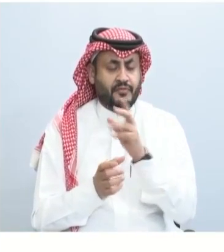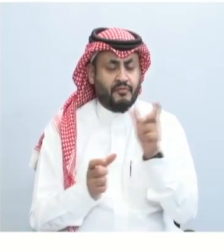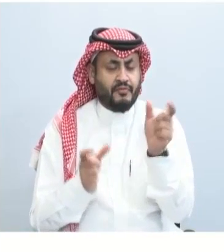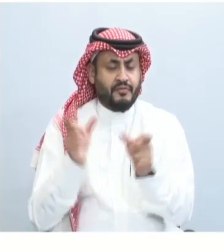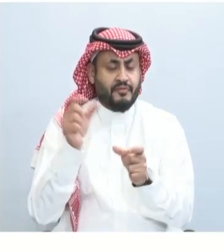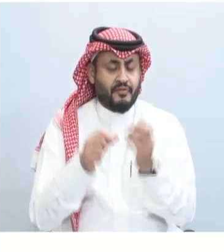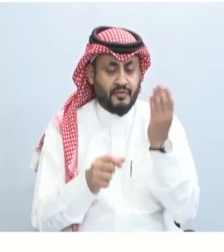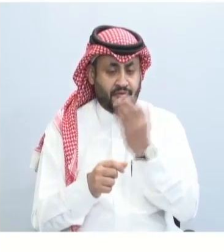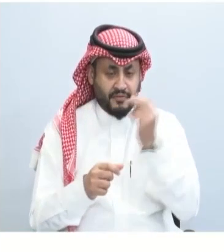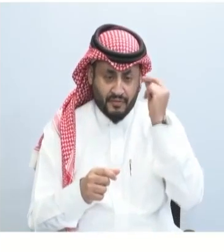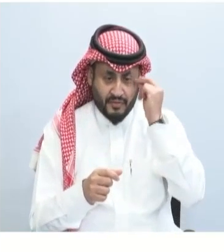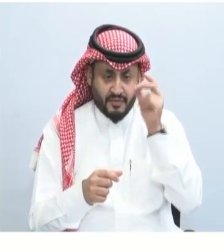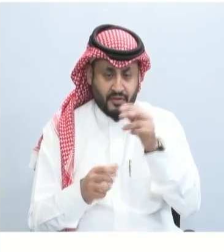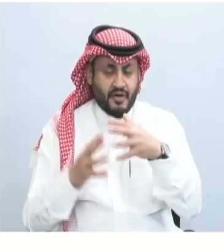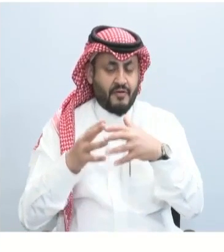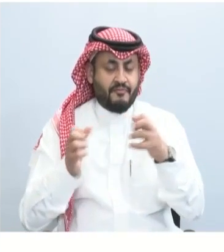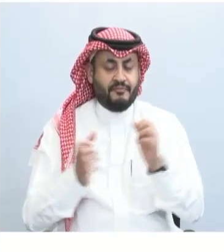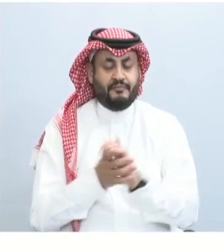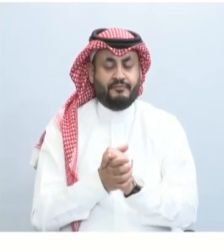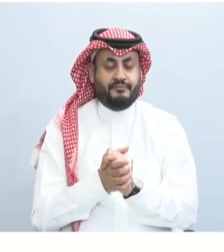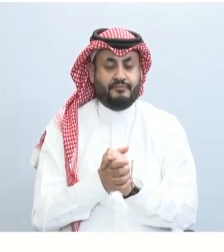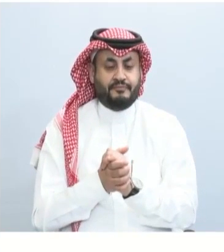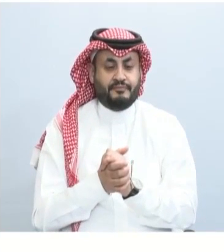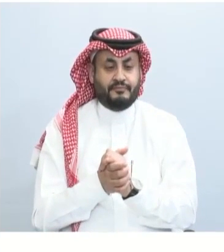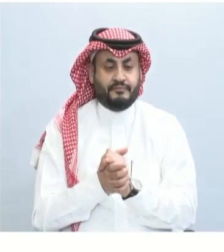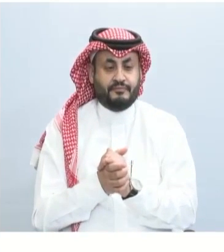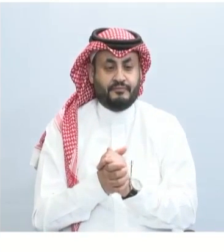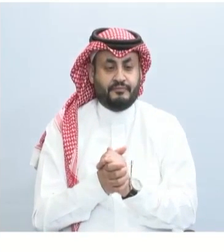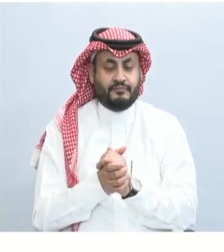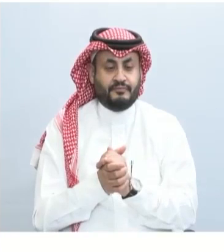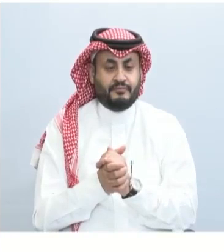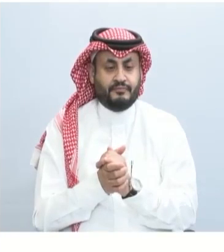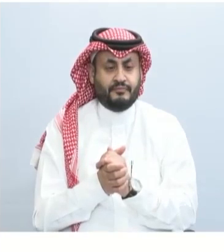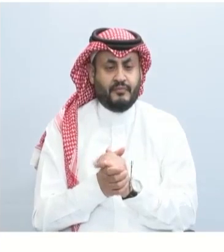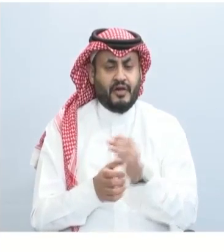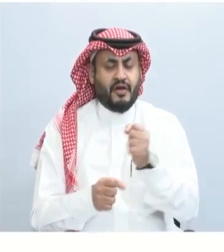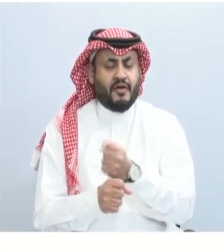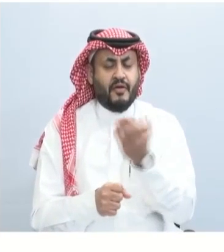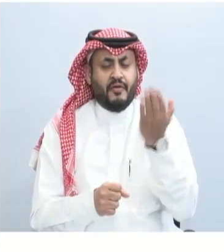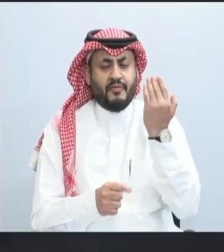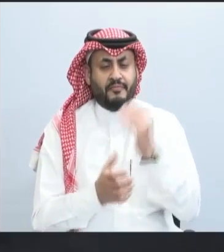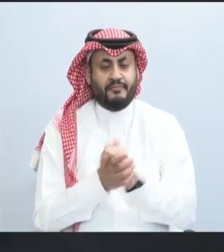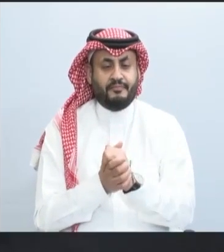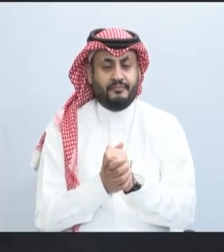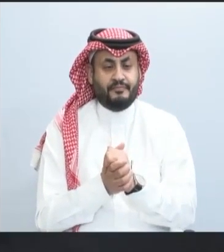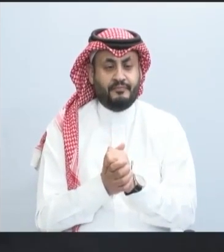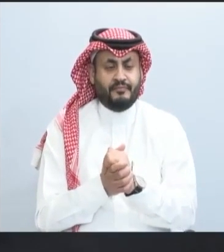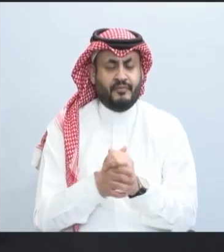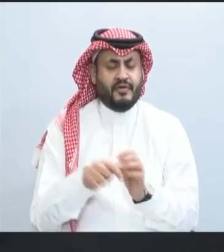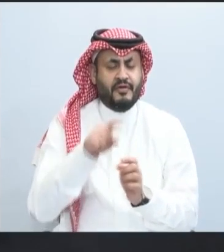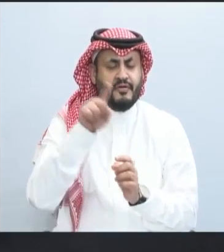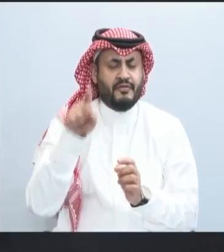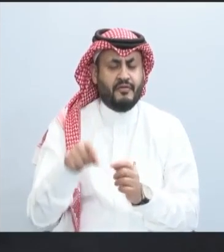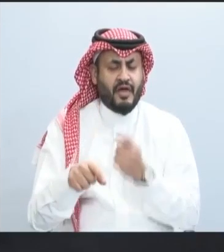the sentence of each word. For example, what we did last time is we ask a simple